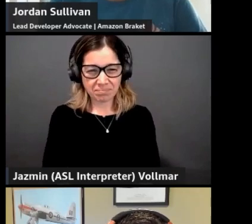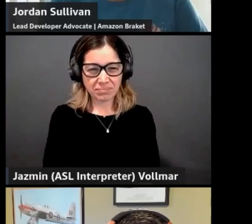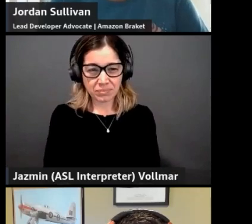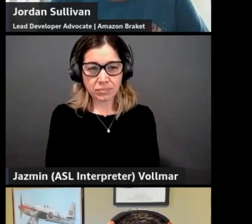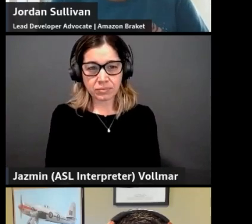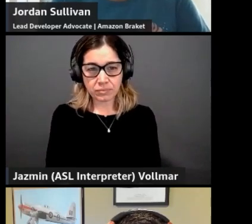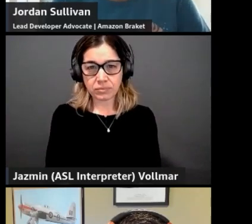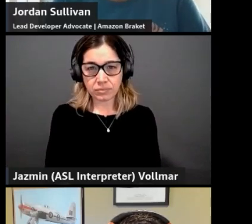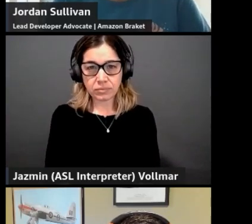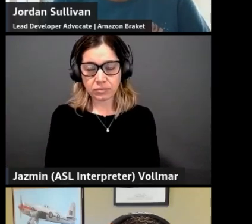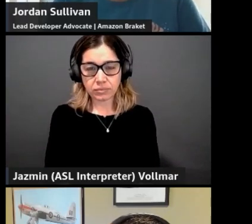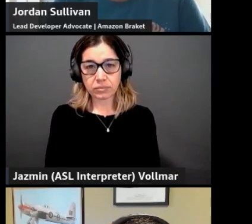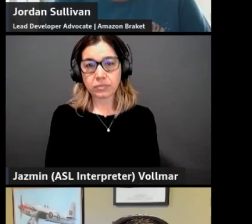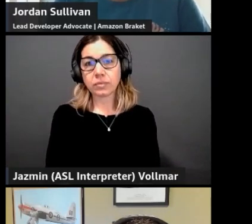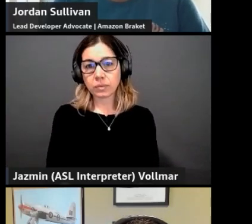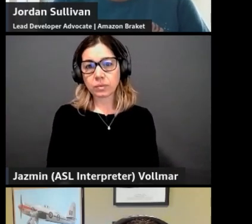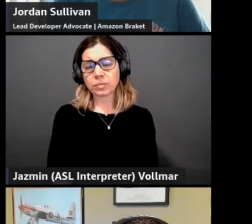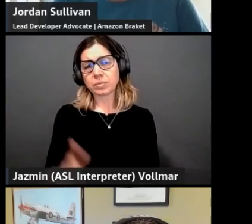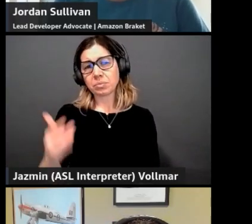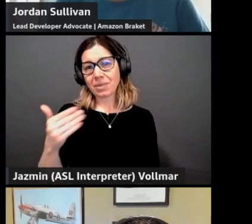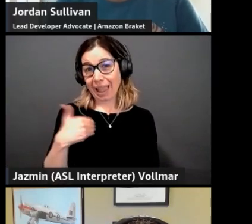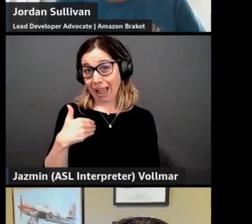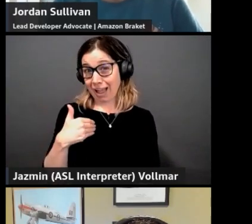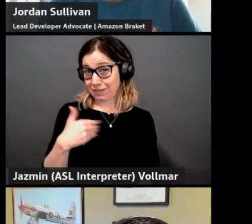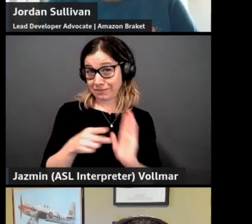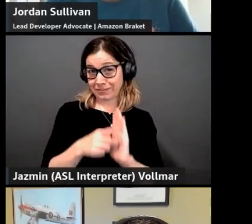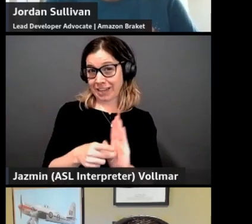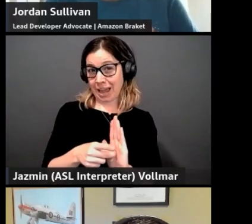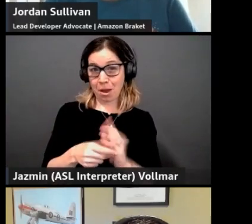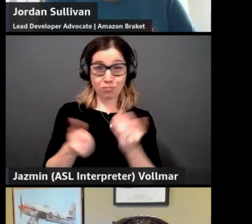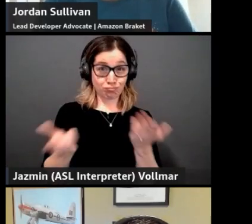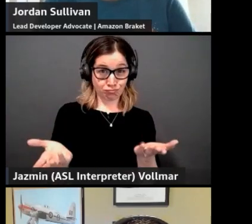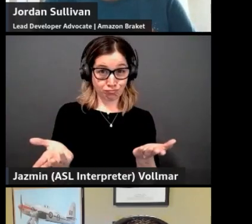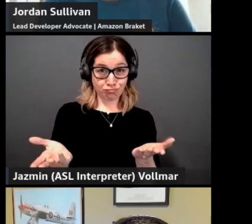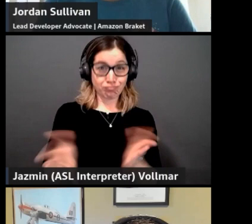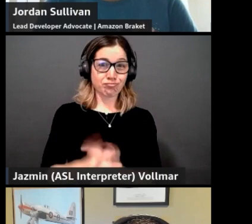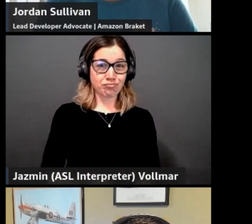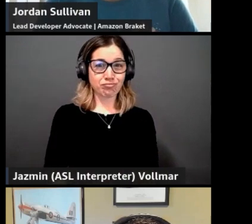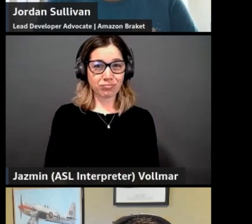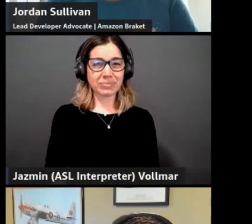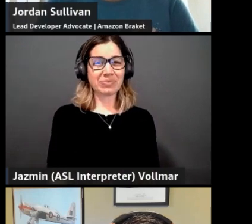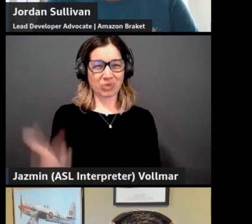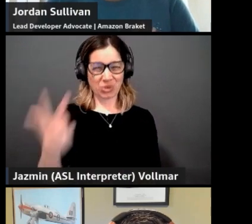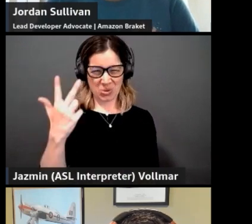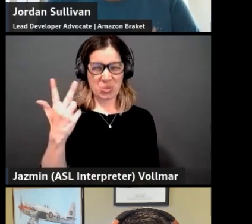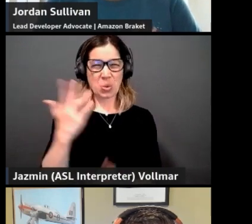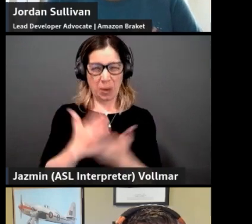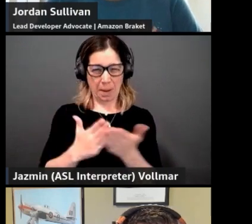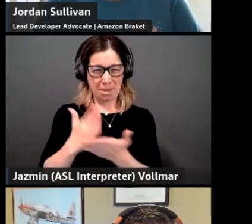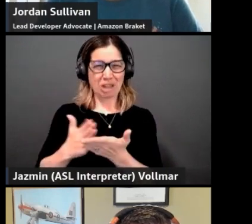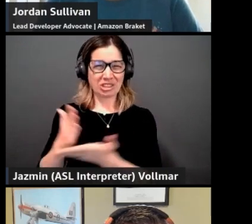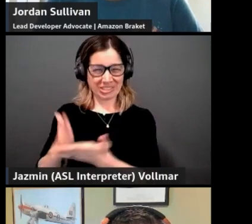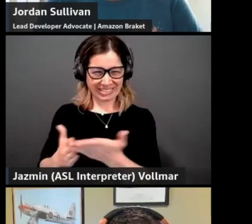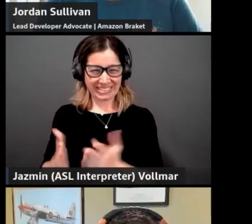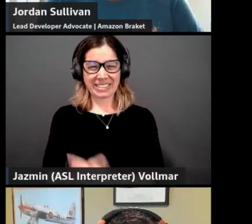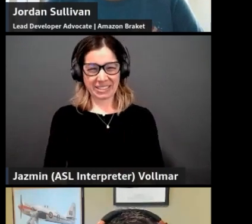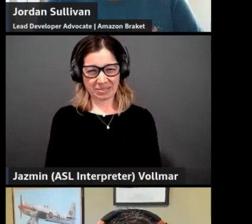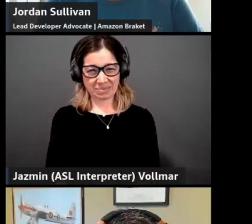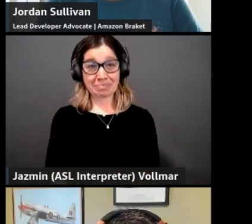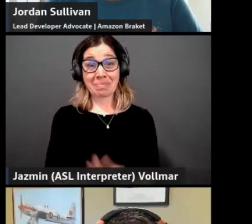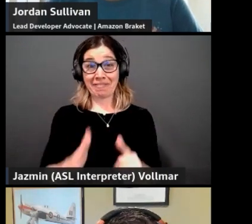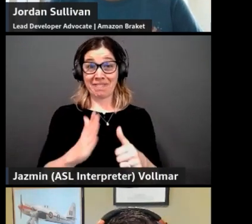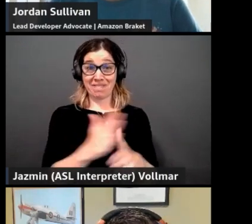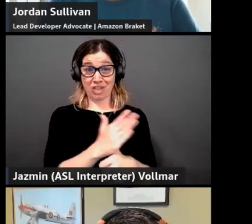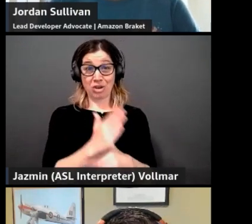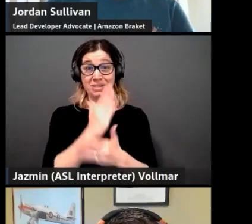So I have this little demo here, and there's three parts. In the first part, you